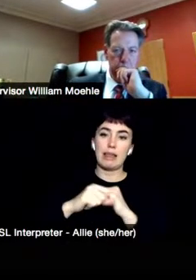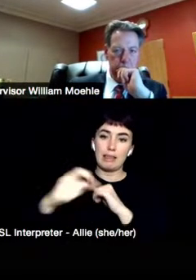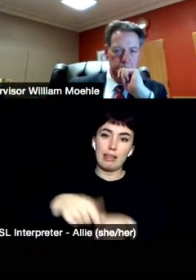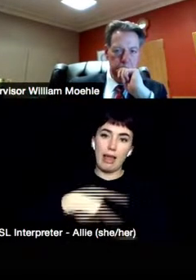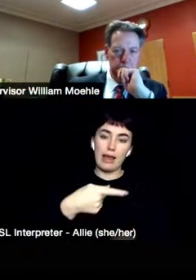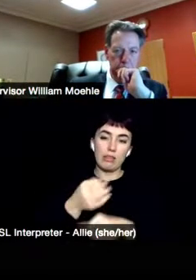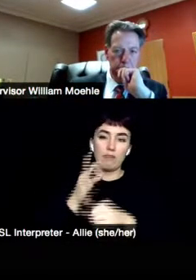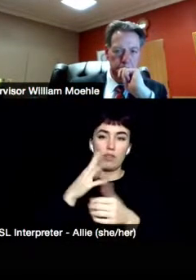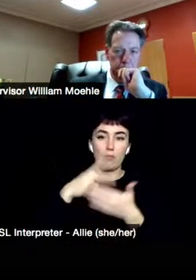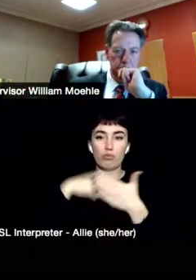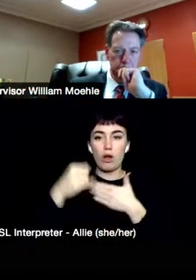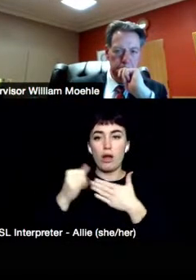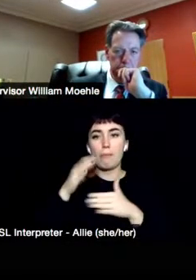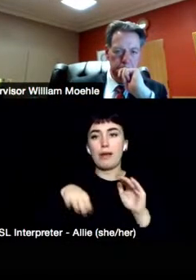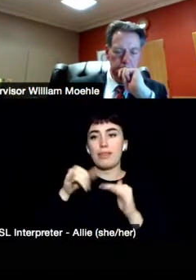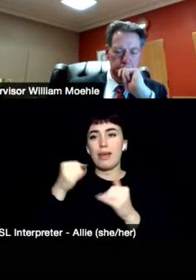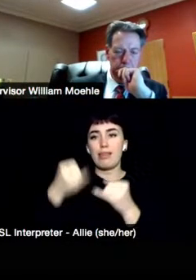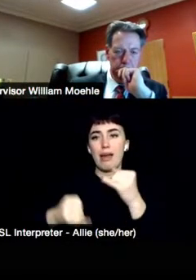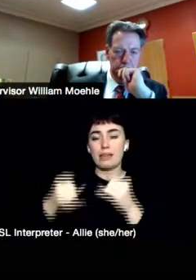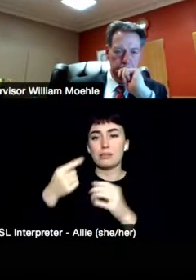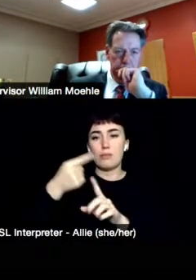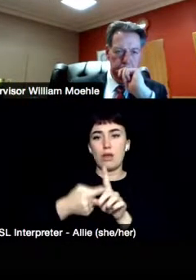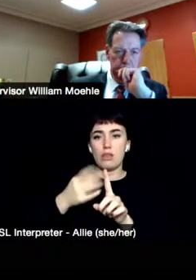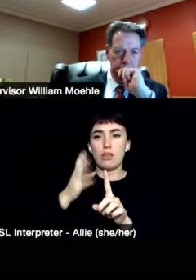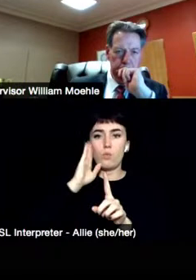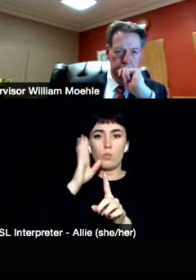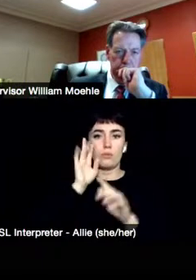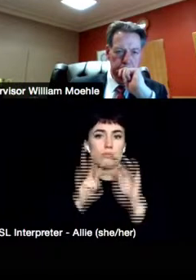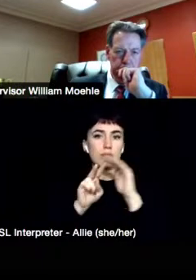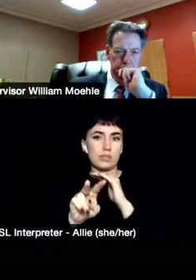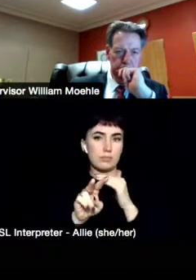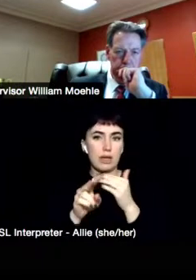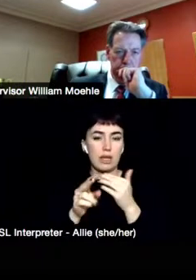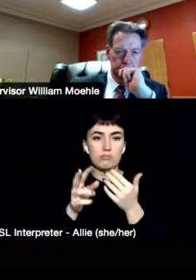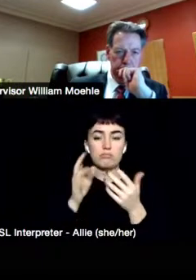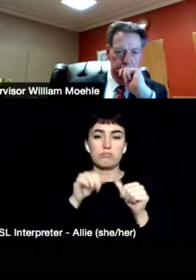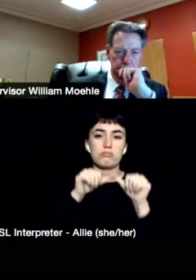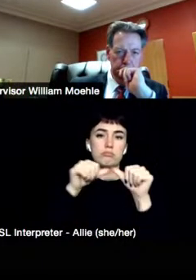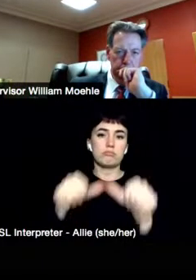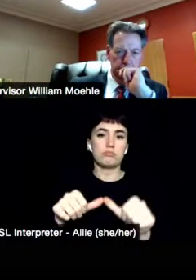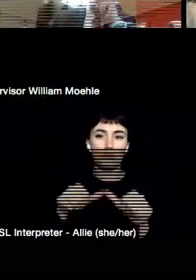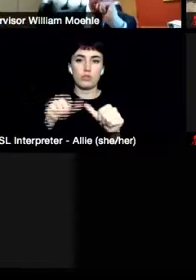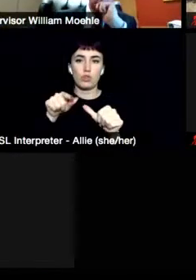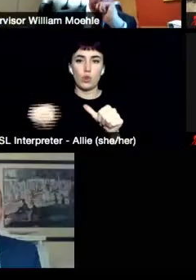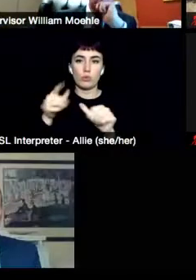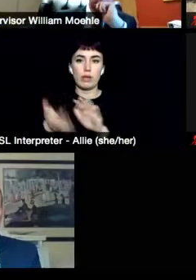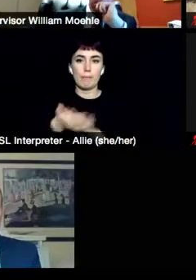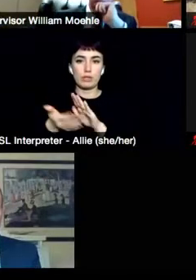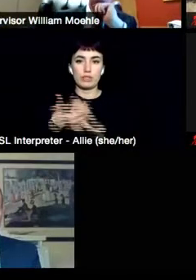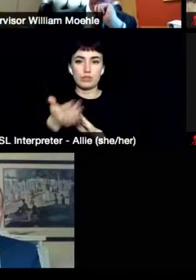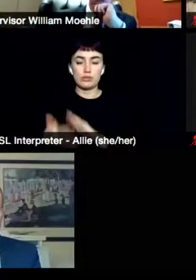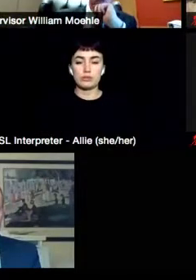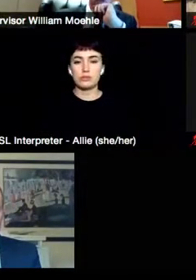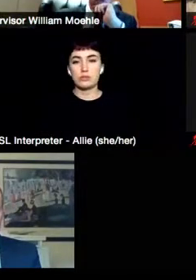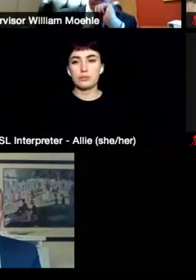that basically that last month we would be anticipating continuing those operations.